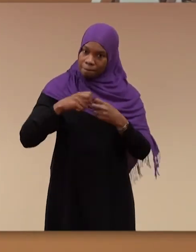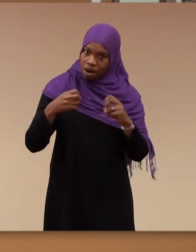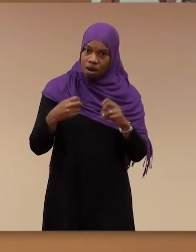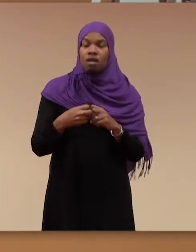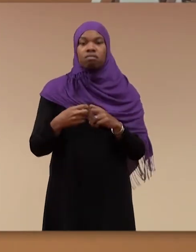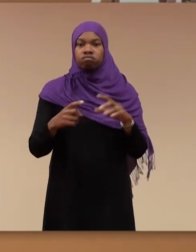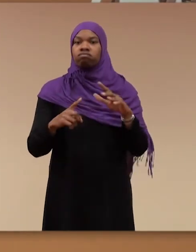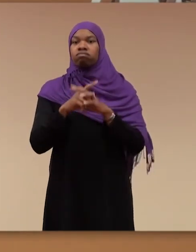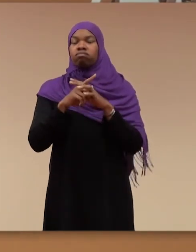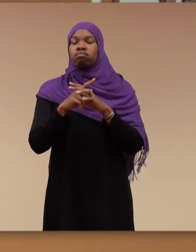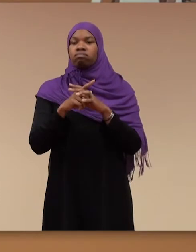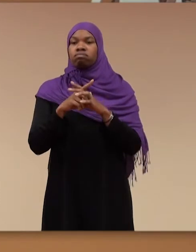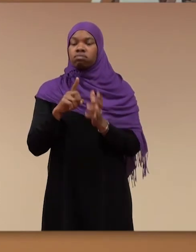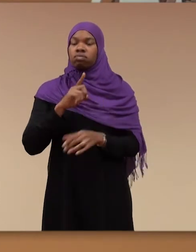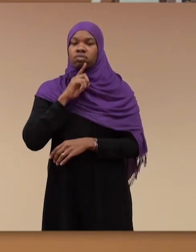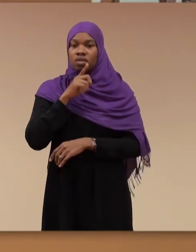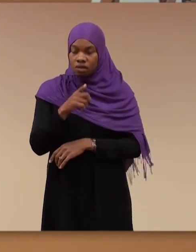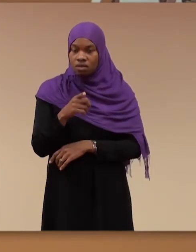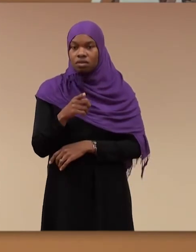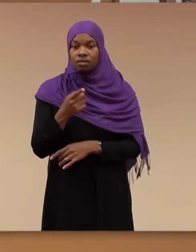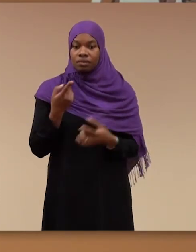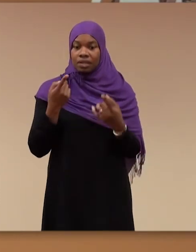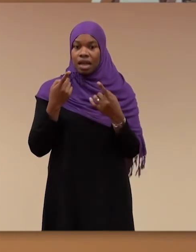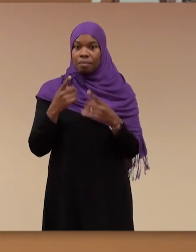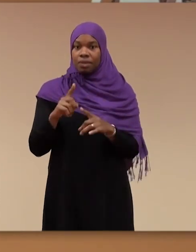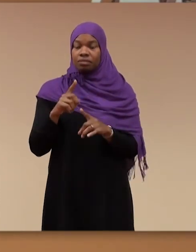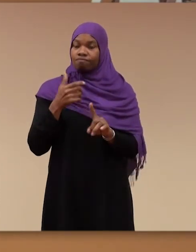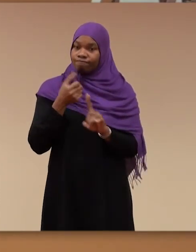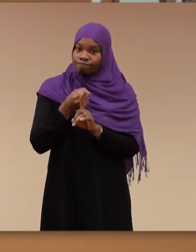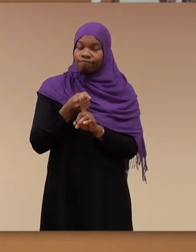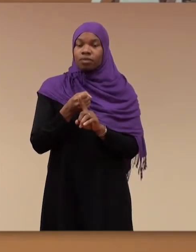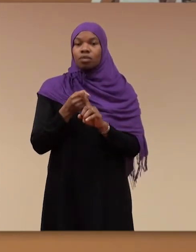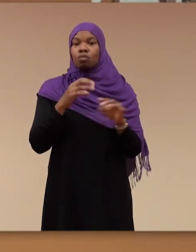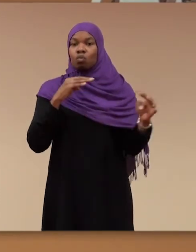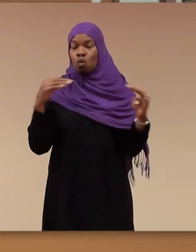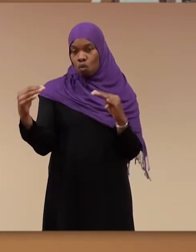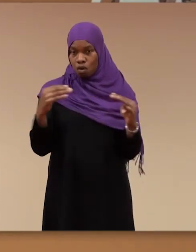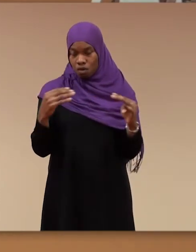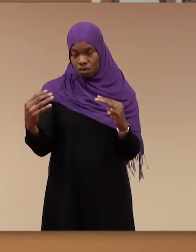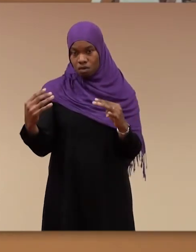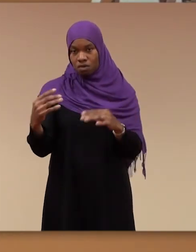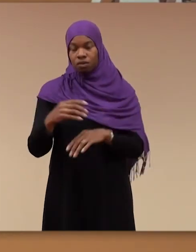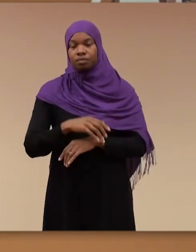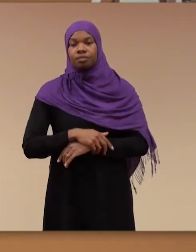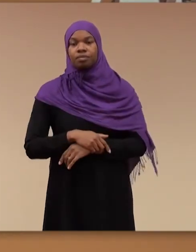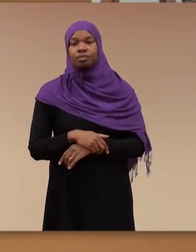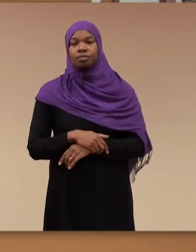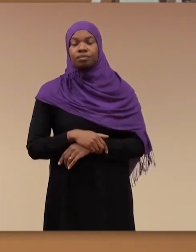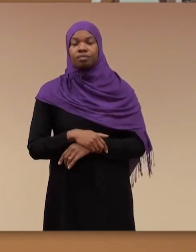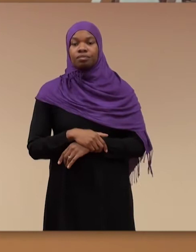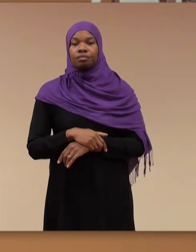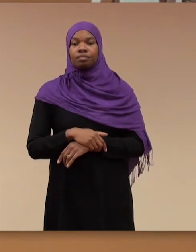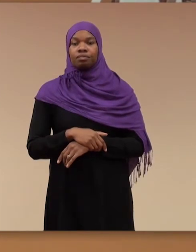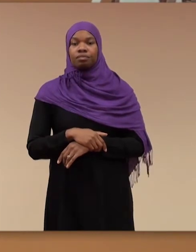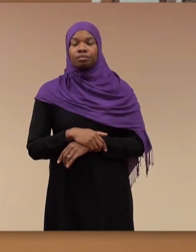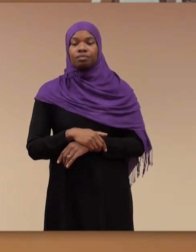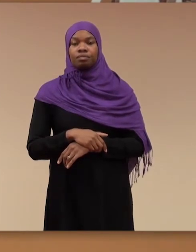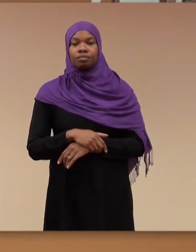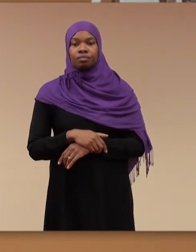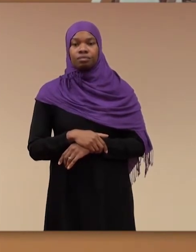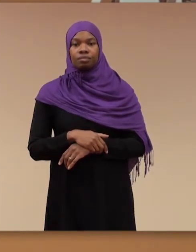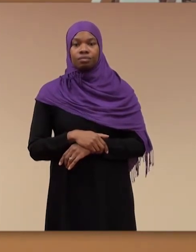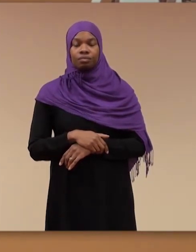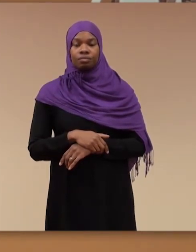problems, ended up in a war in the Ashhur al-Hurum. That's why called Harb al-Fijar, or